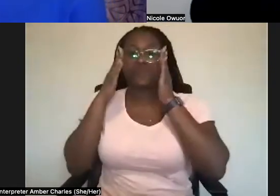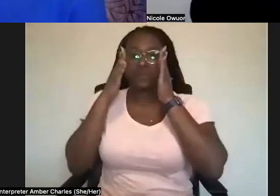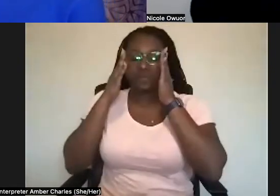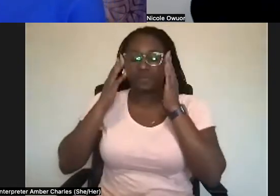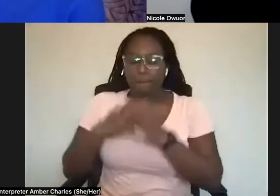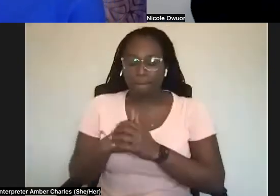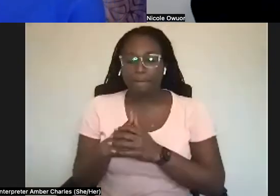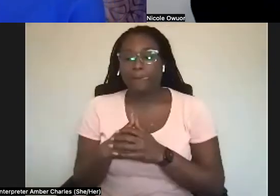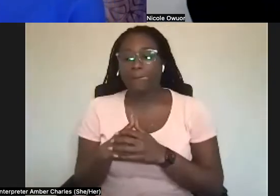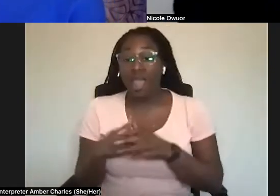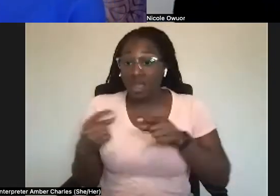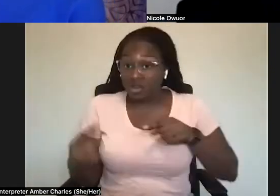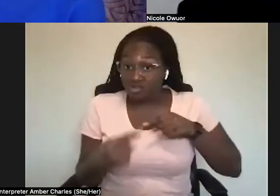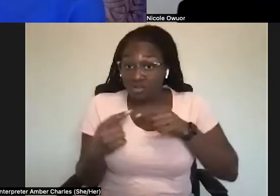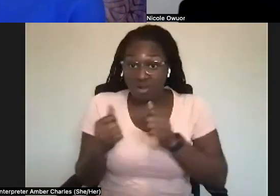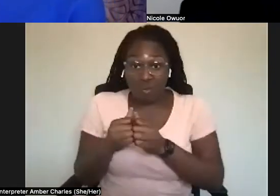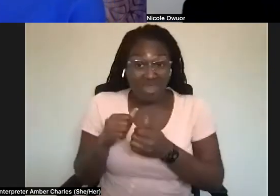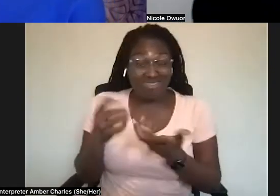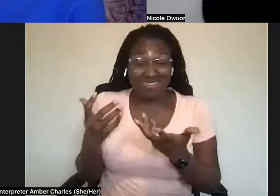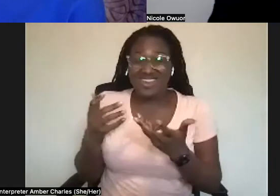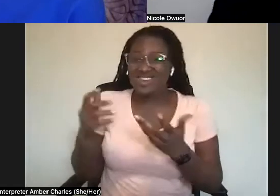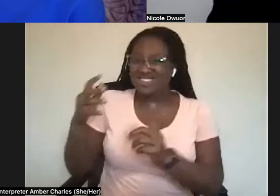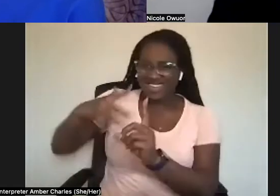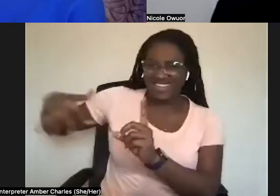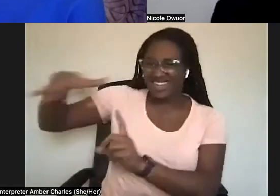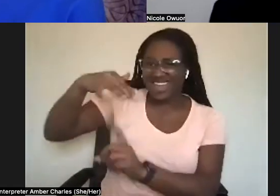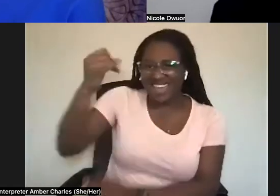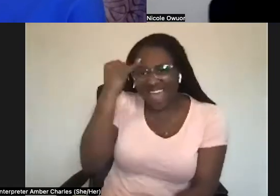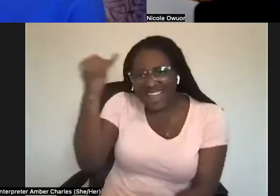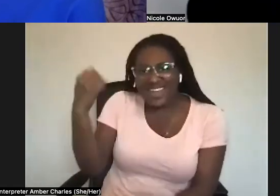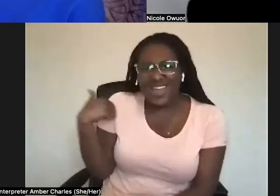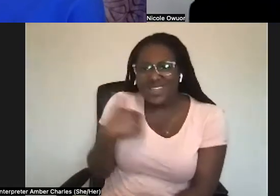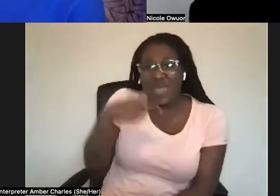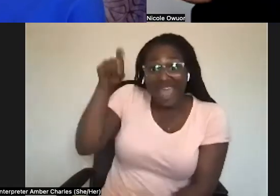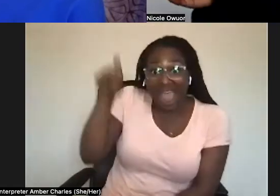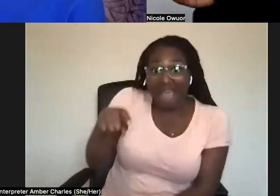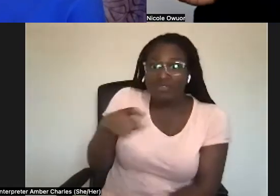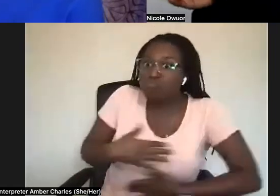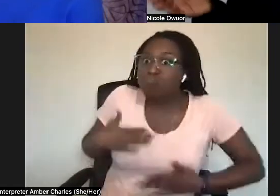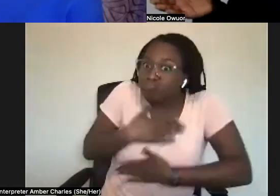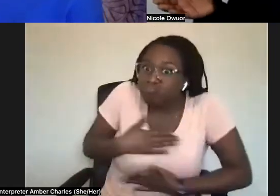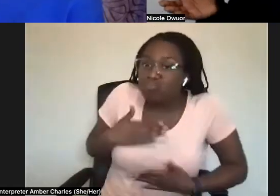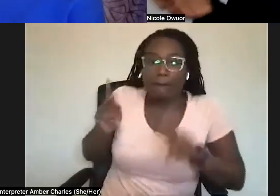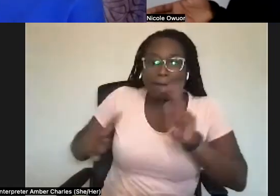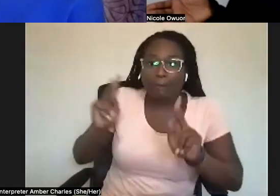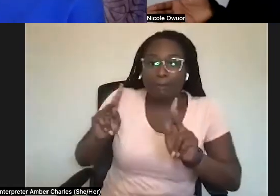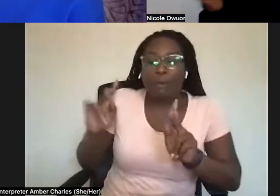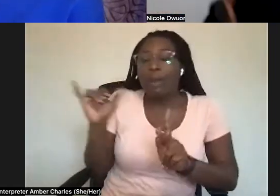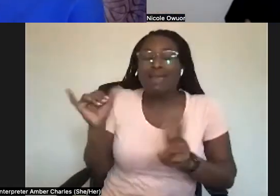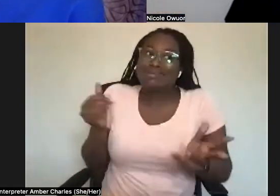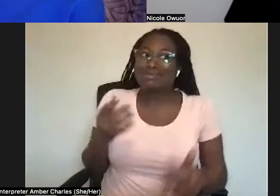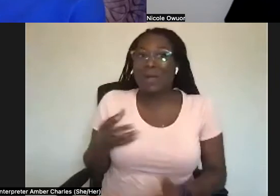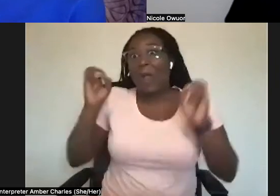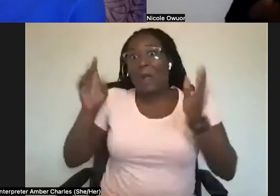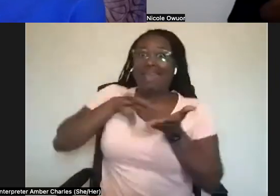be people pleasing and have this water under the bridge mentality with people who have